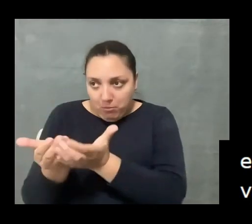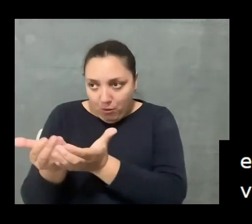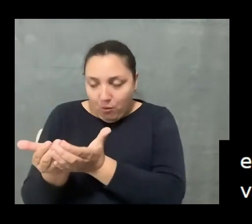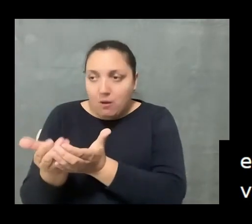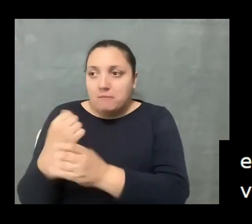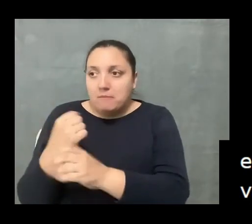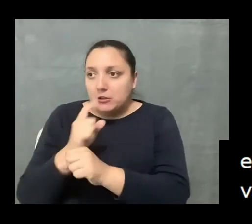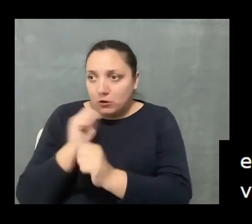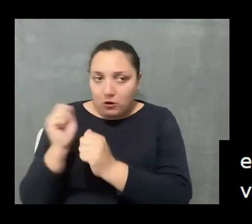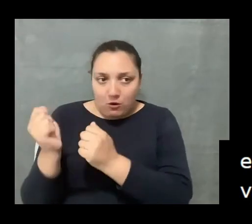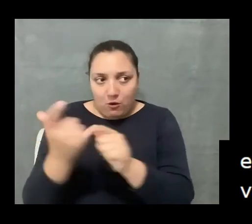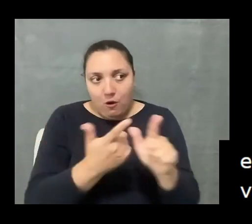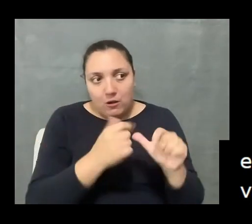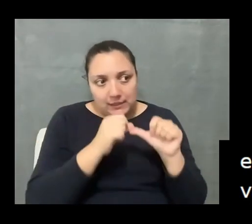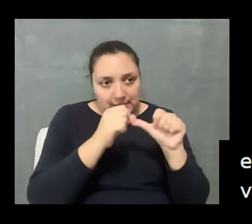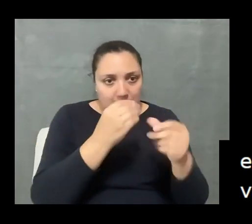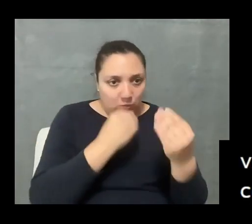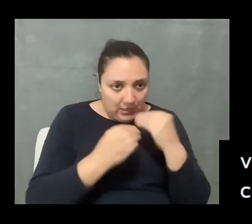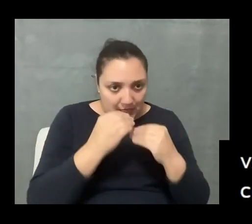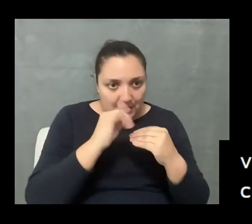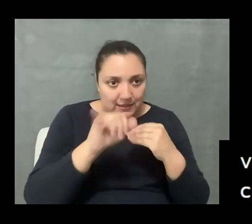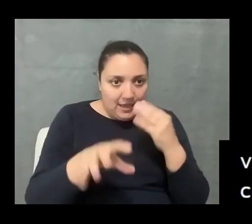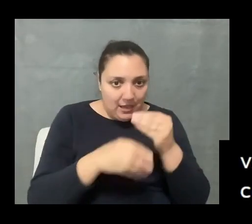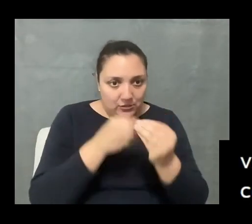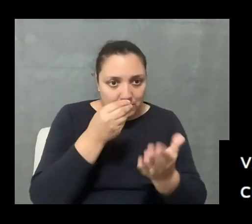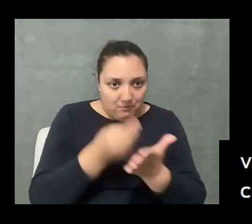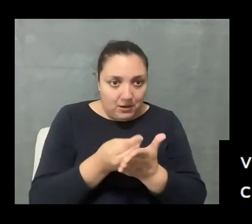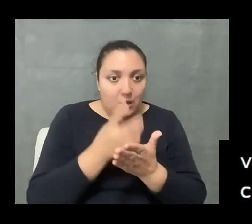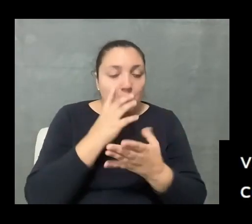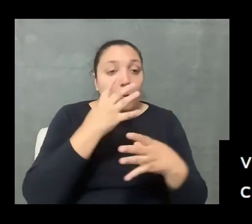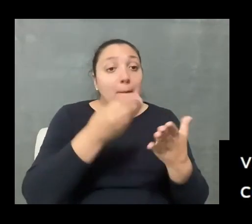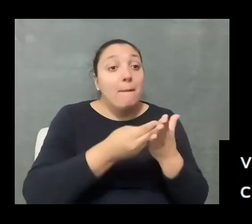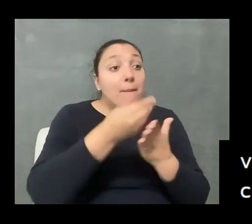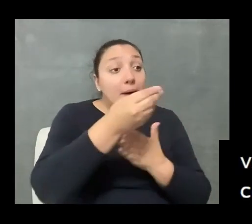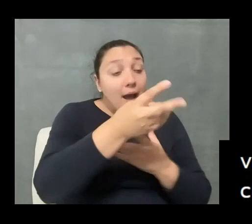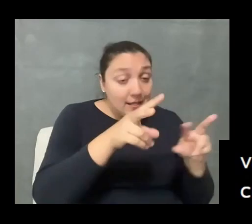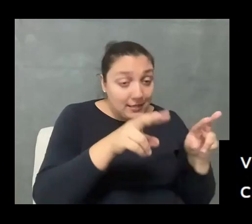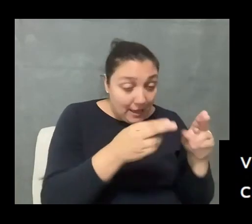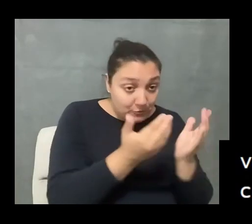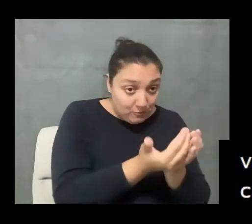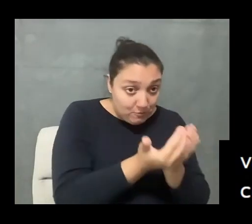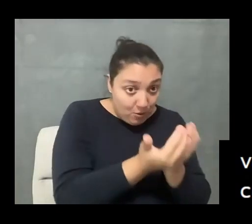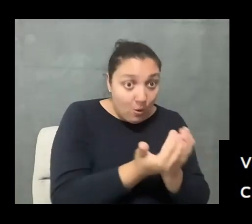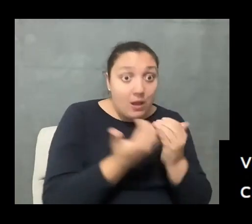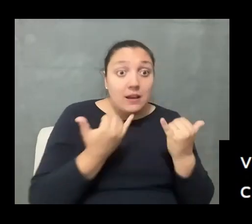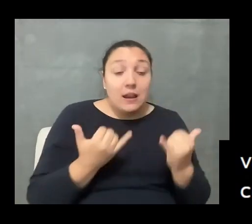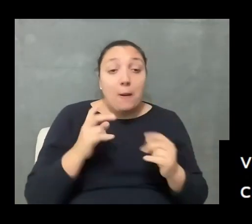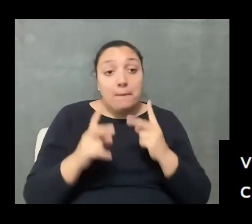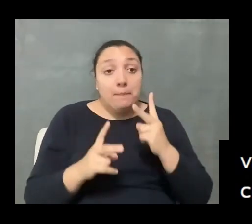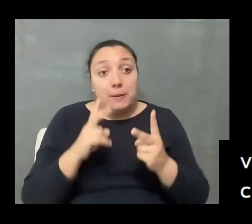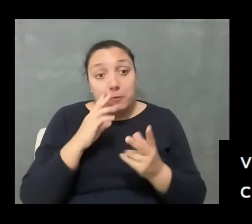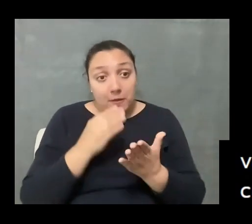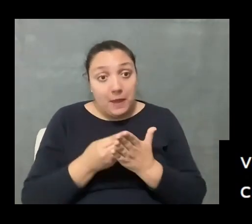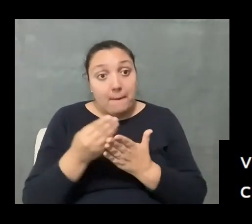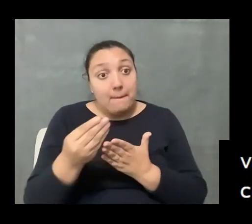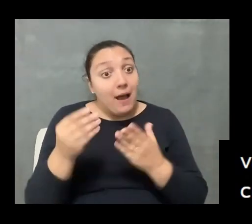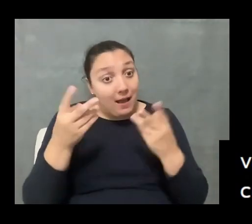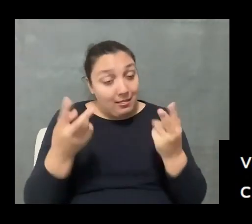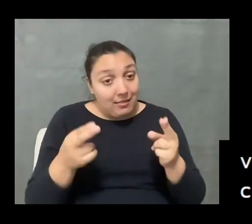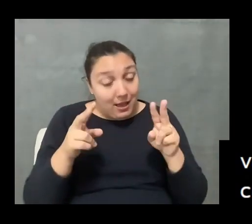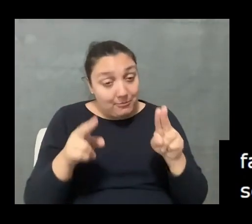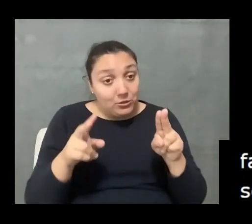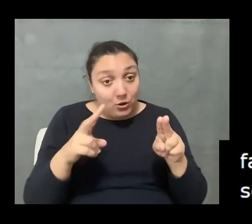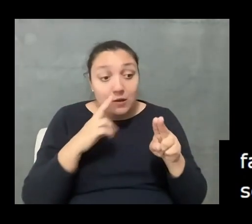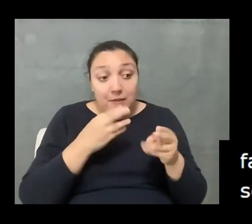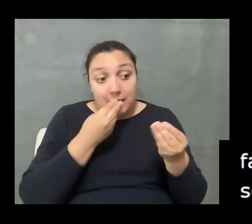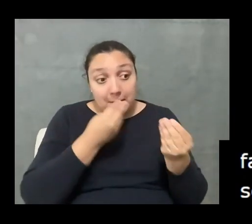can continue eating, use the extra money, and we'll buy a lobster boat. Now the people that have to buy, that buy lobsters all the time, we can feed them and we